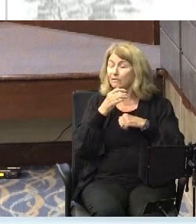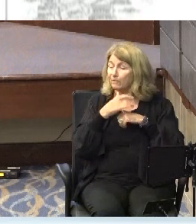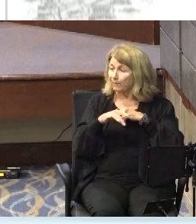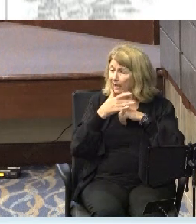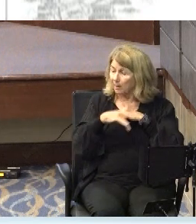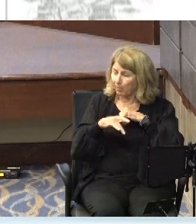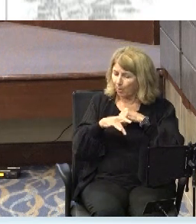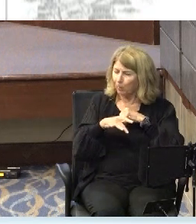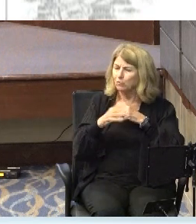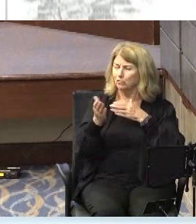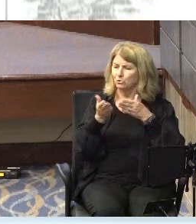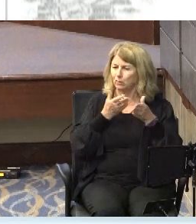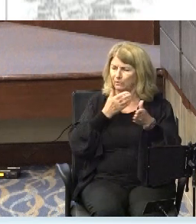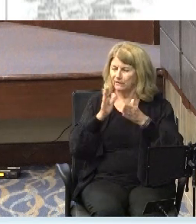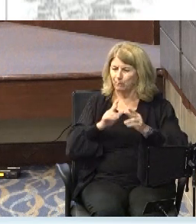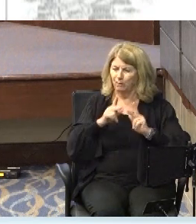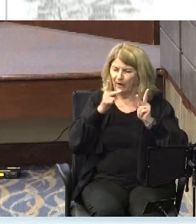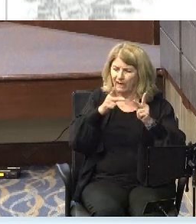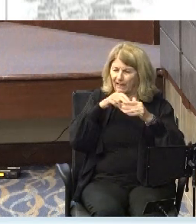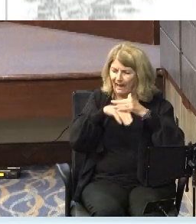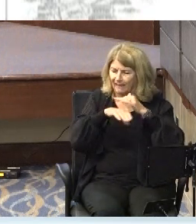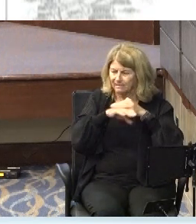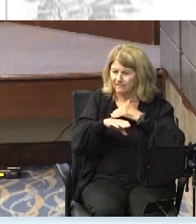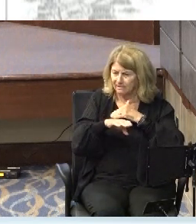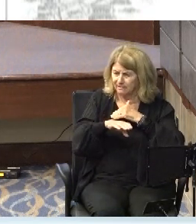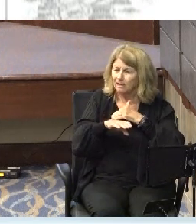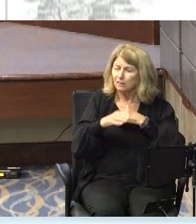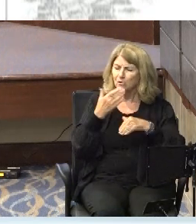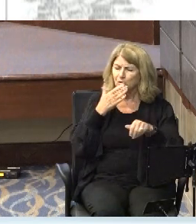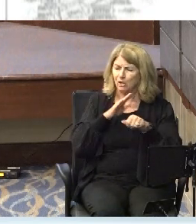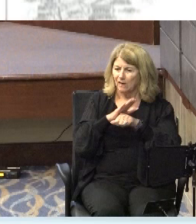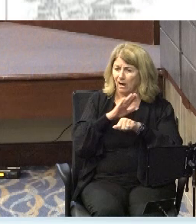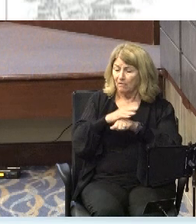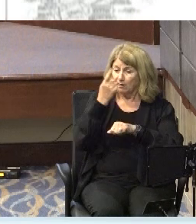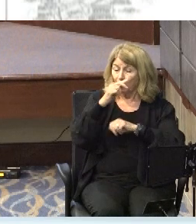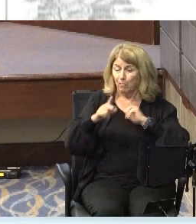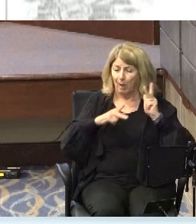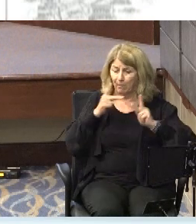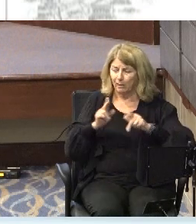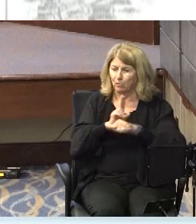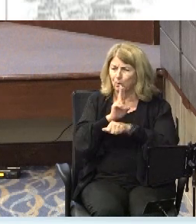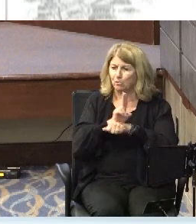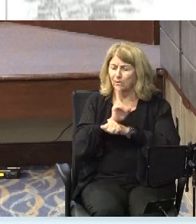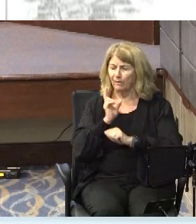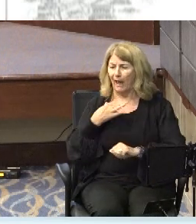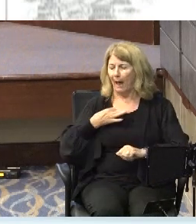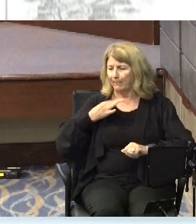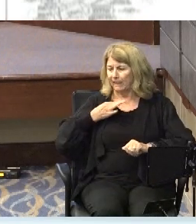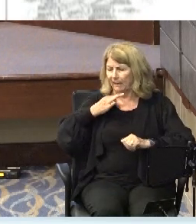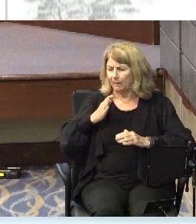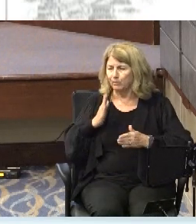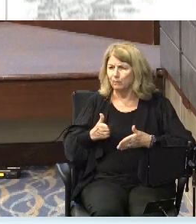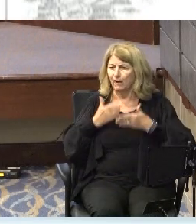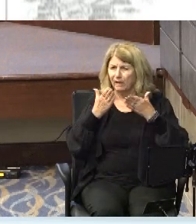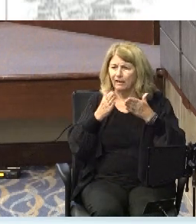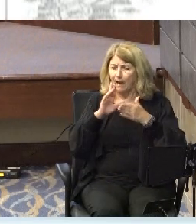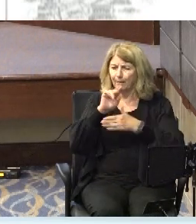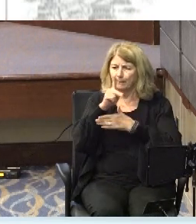services, including the road system providing access to proposed use, are adequate for the proposed use. The applicant did provide an updated site plan